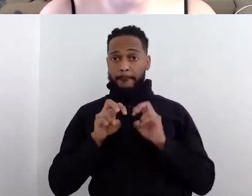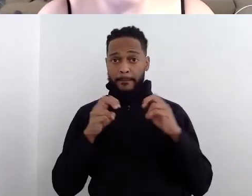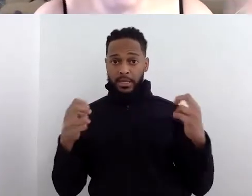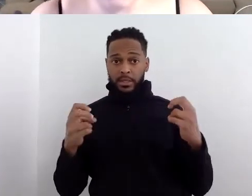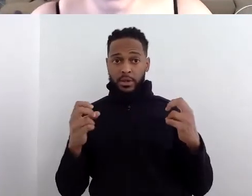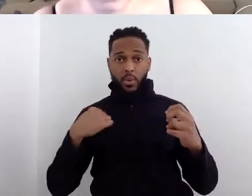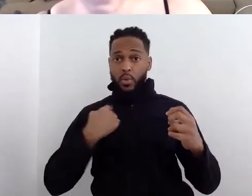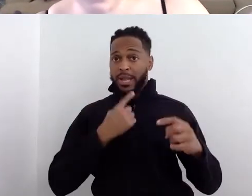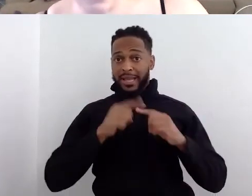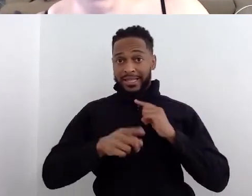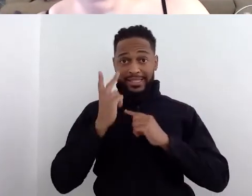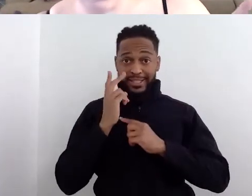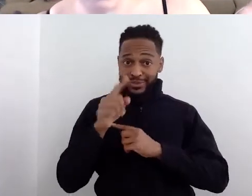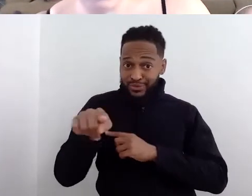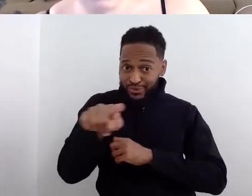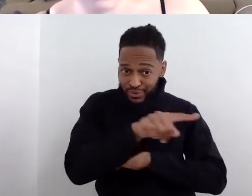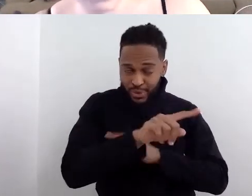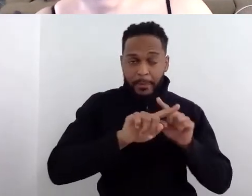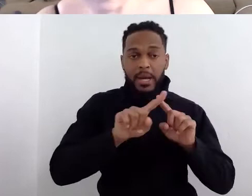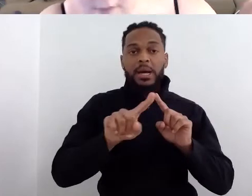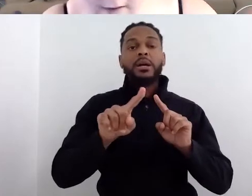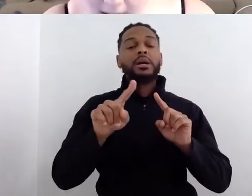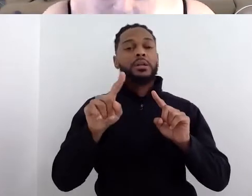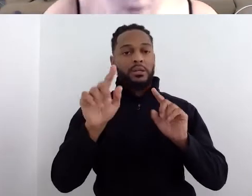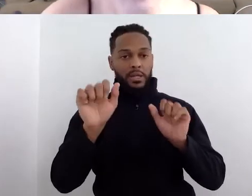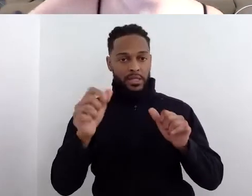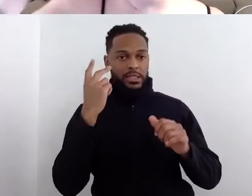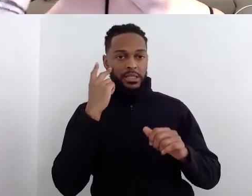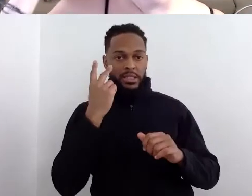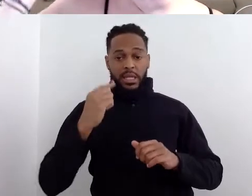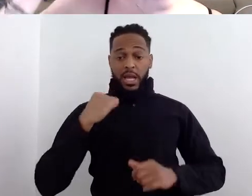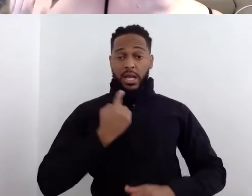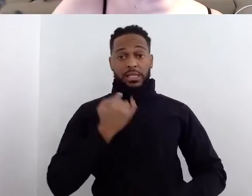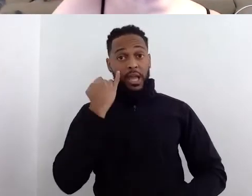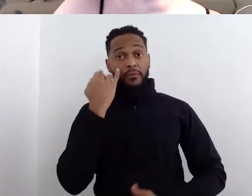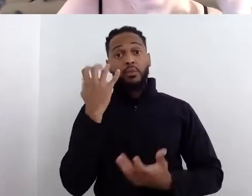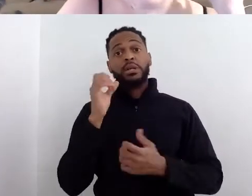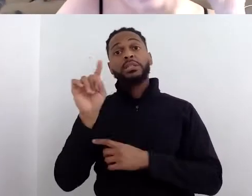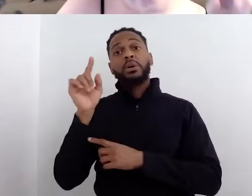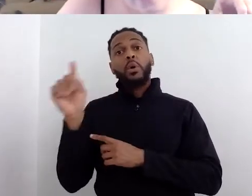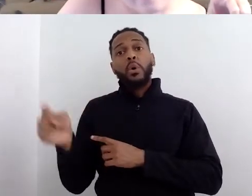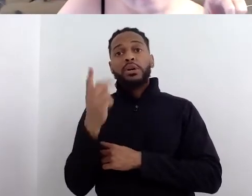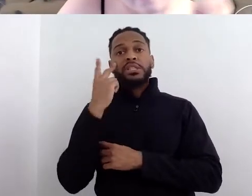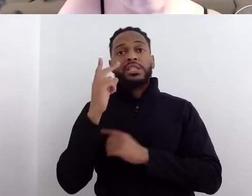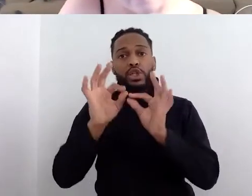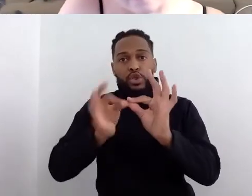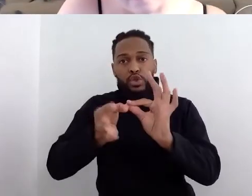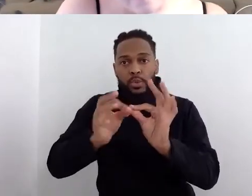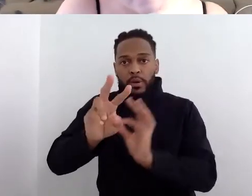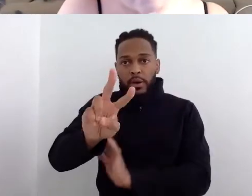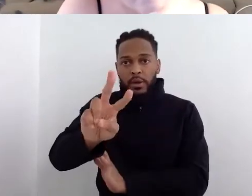If you only want to see our ASL interpreter, Vladimir, you can go ahead, right click and pin him.